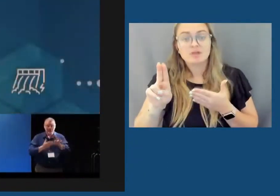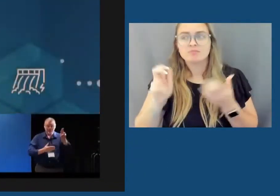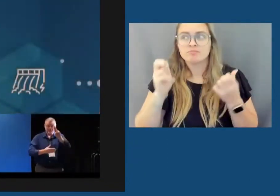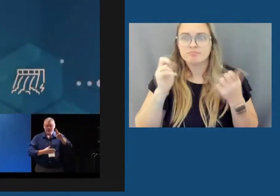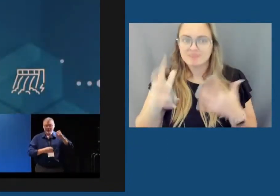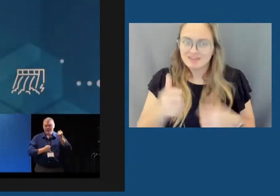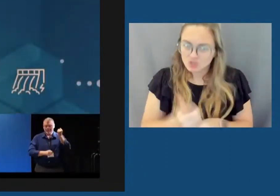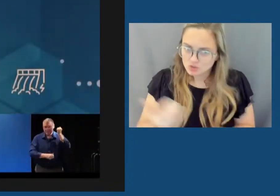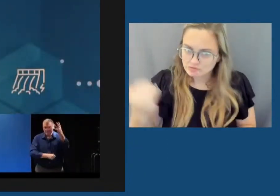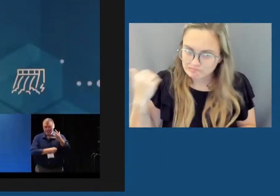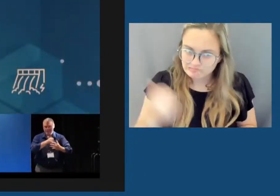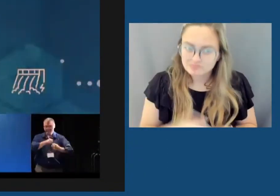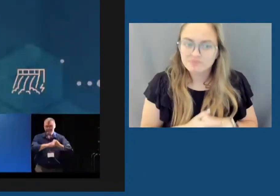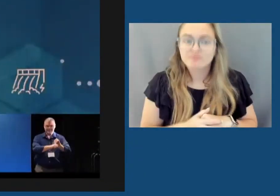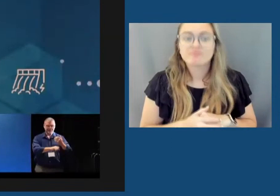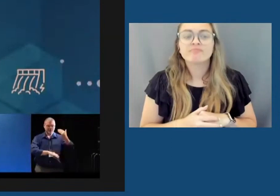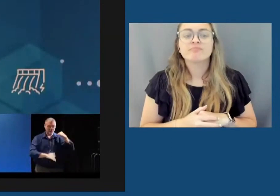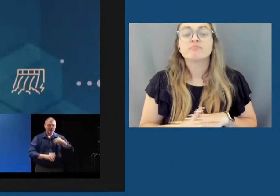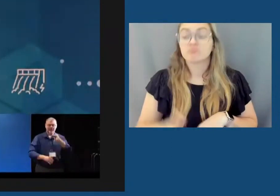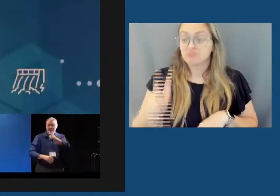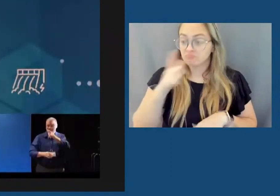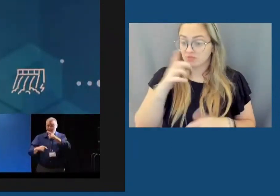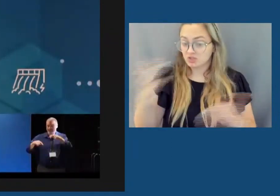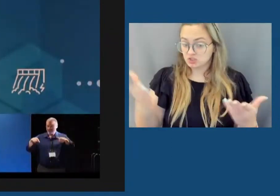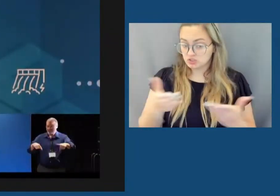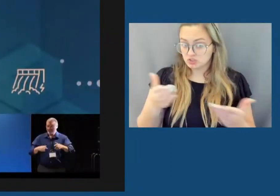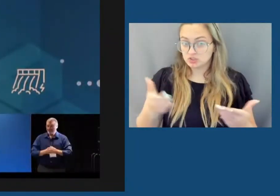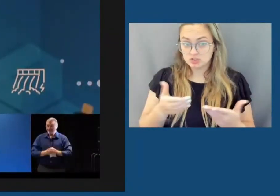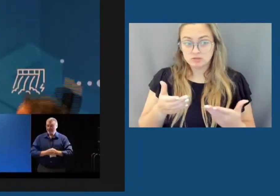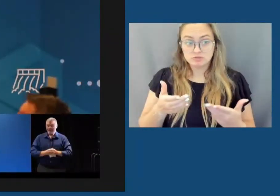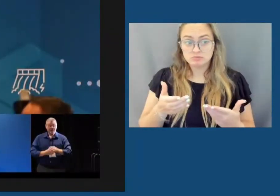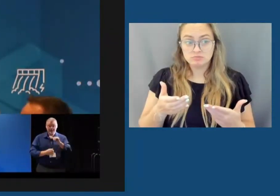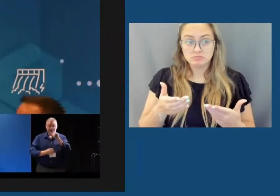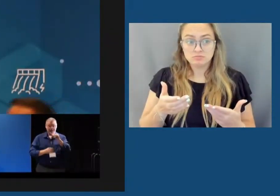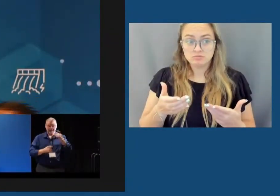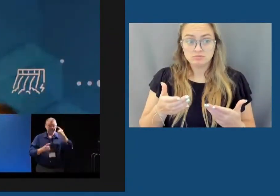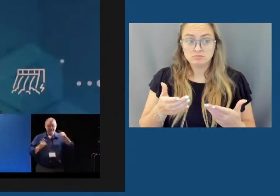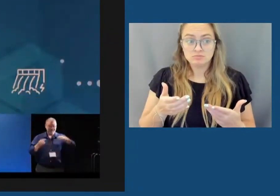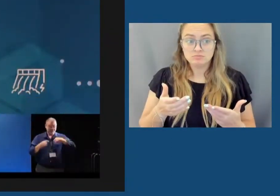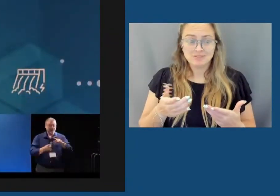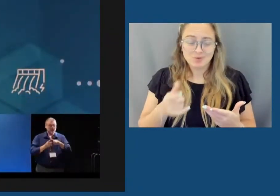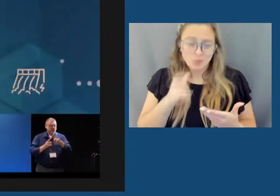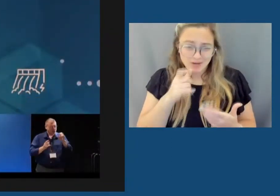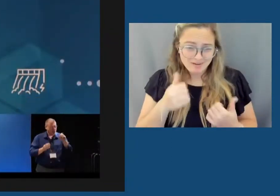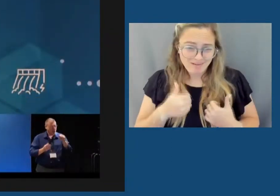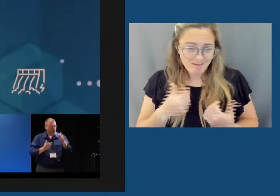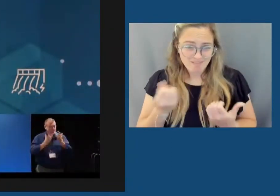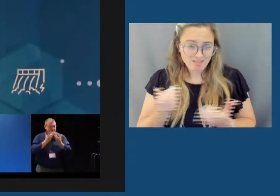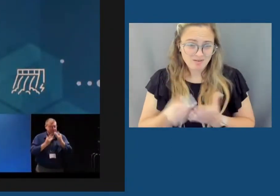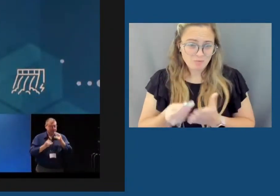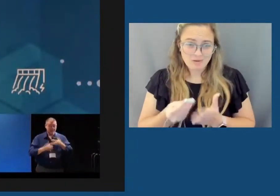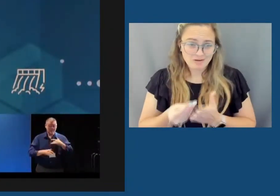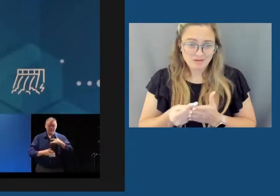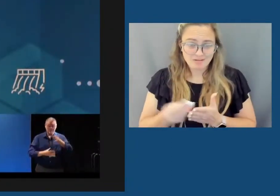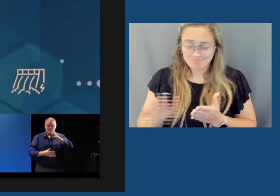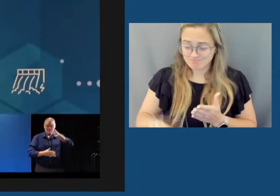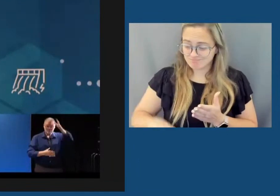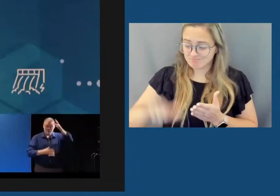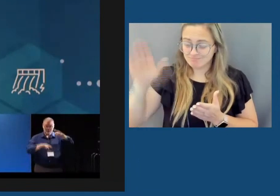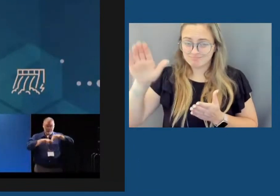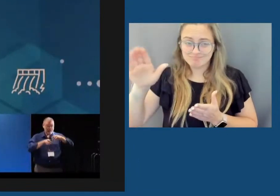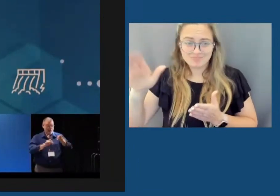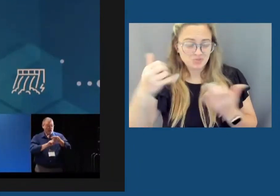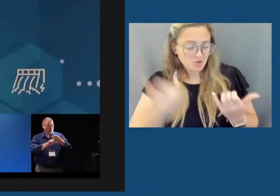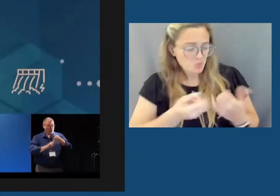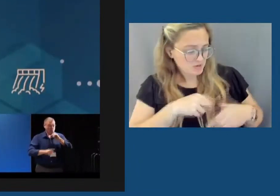ago. And we had a lunch here, and we didn't come from means. And so for my parents to be sitting in a hotel that